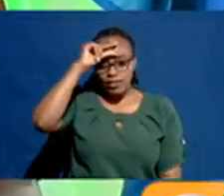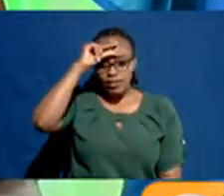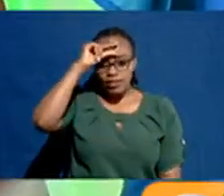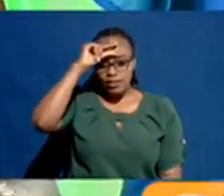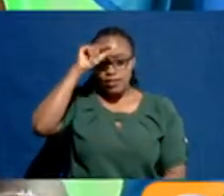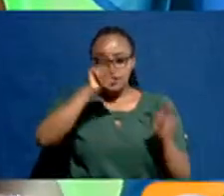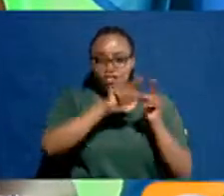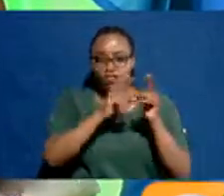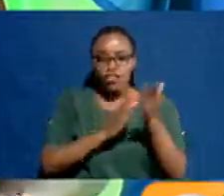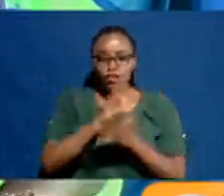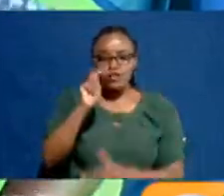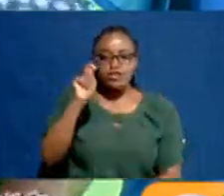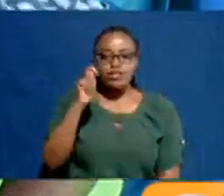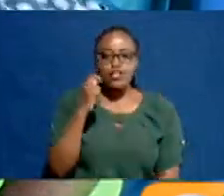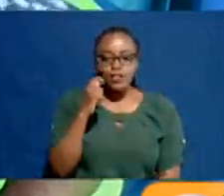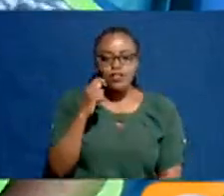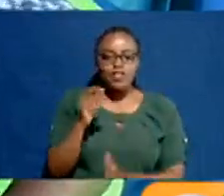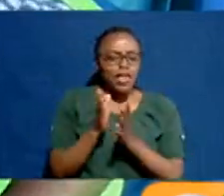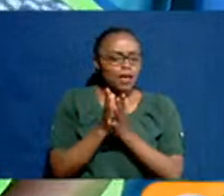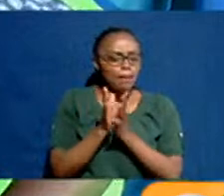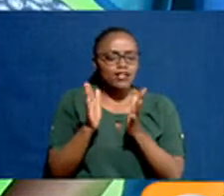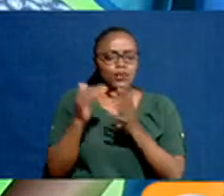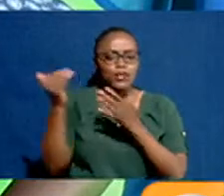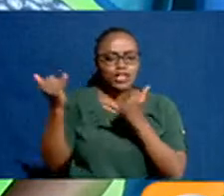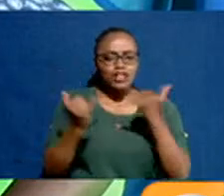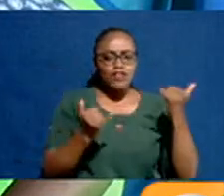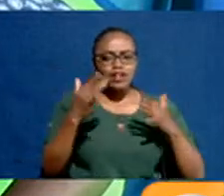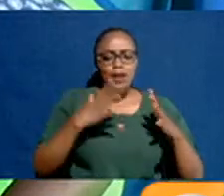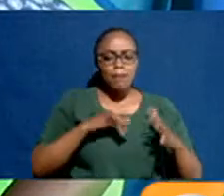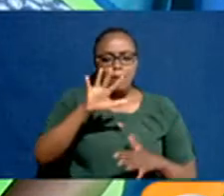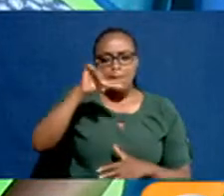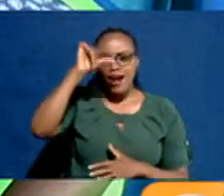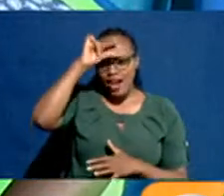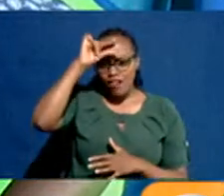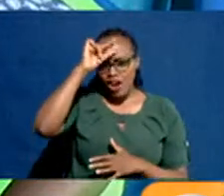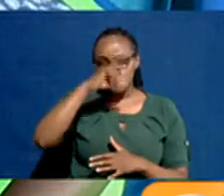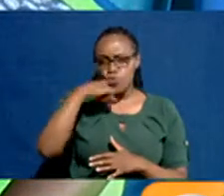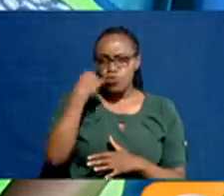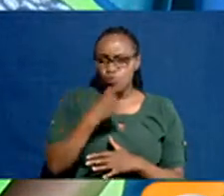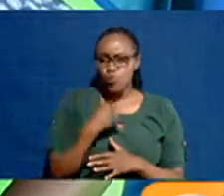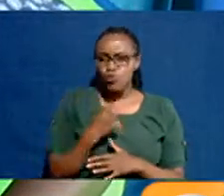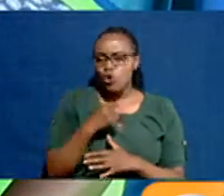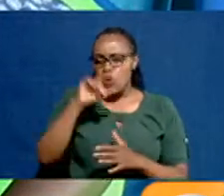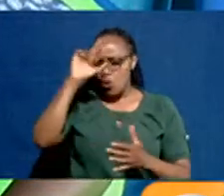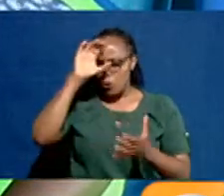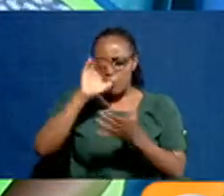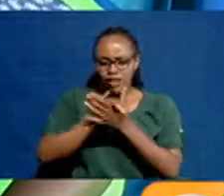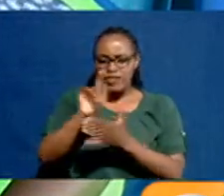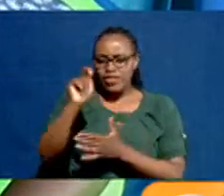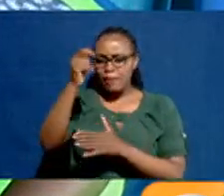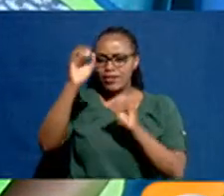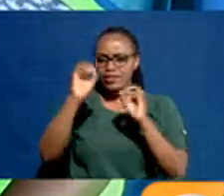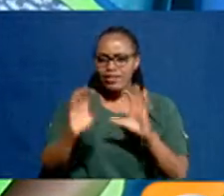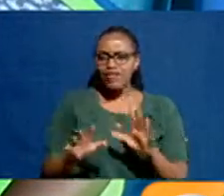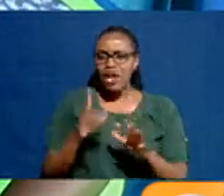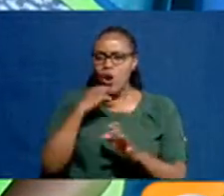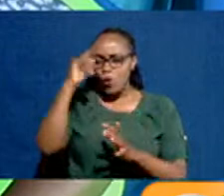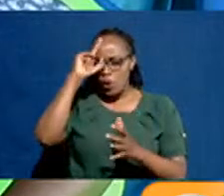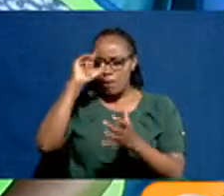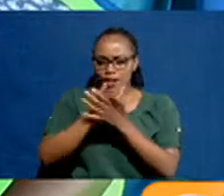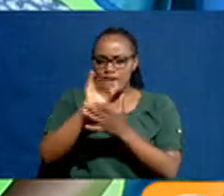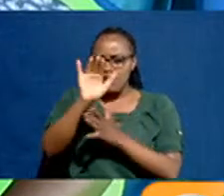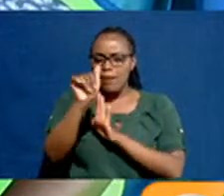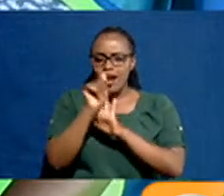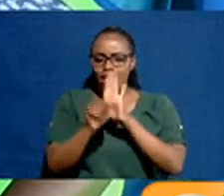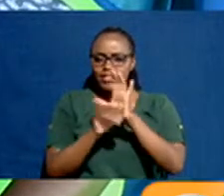no president anywhere in the world would invite people to his government who do not believe in him, who do not believe in his